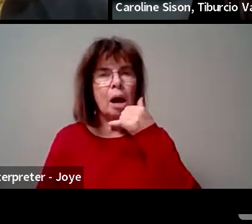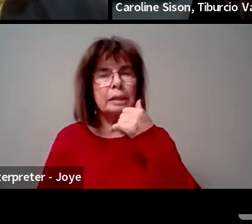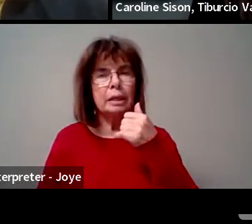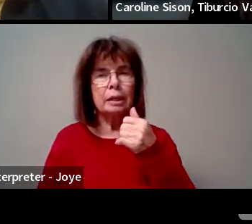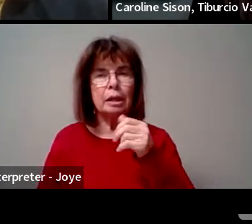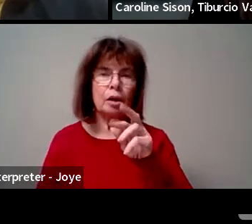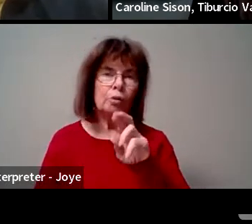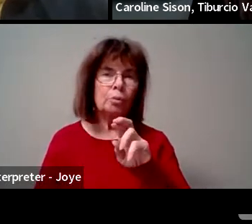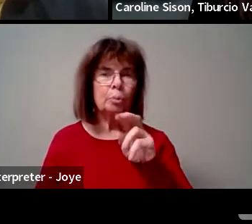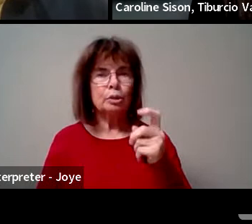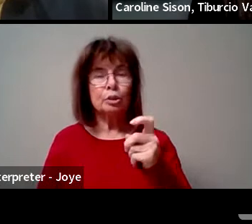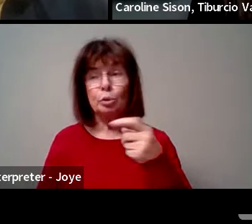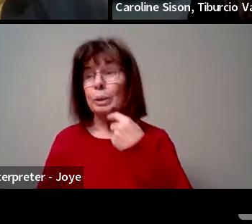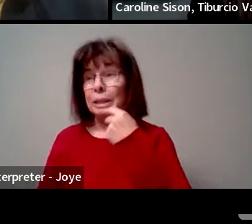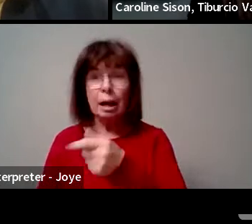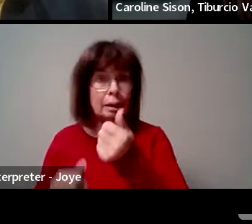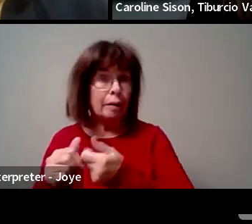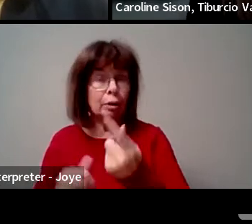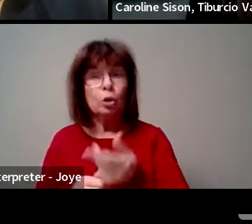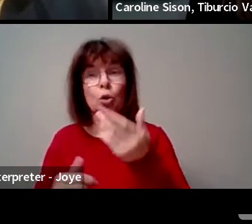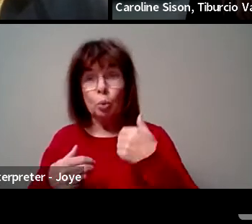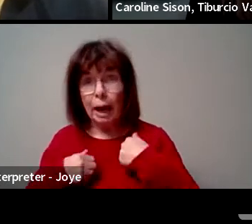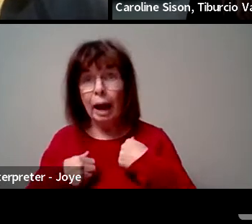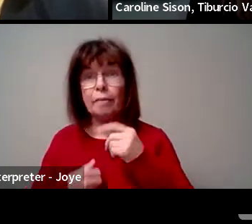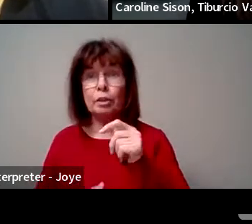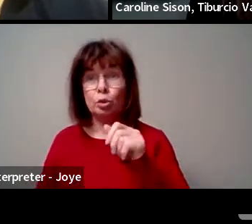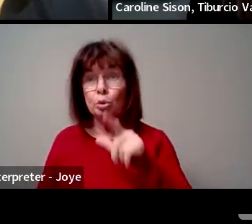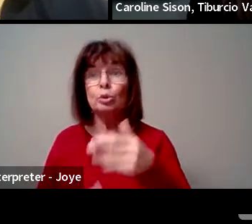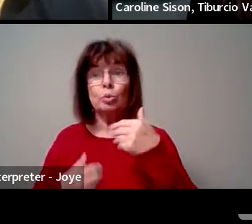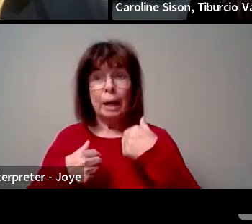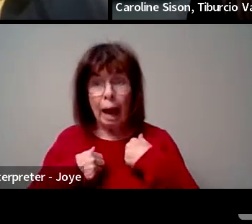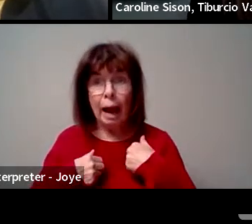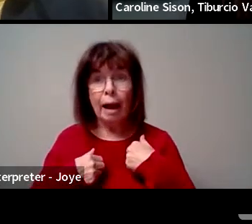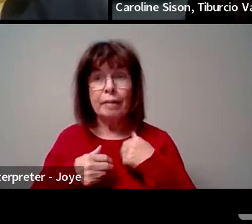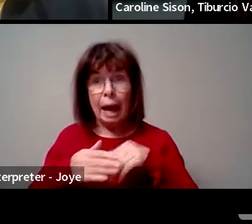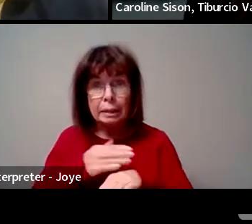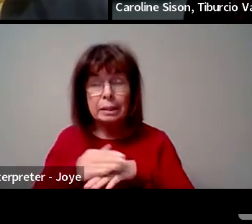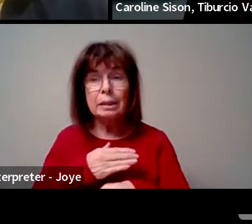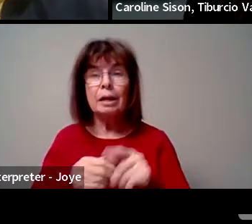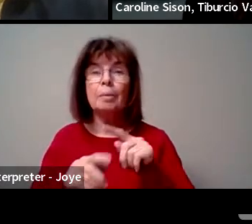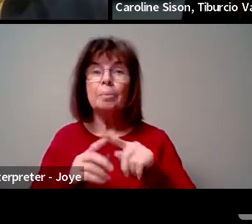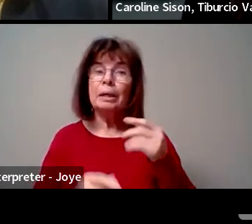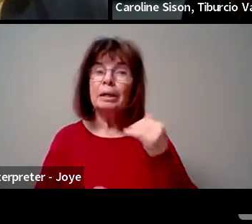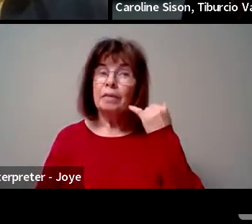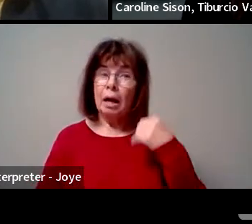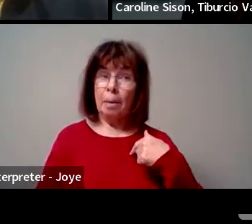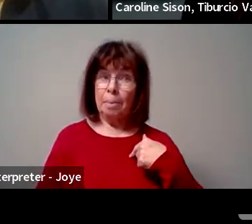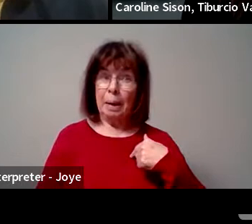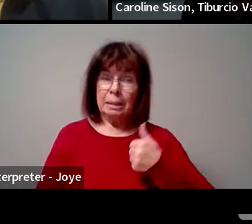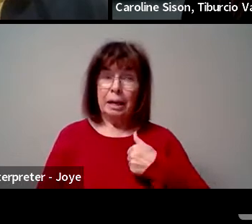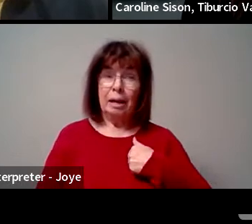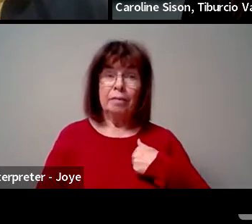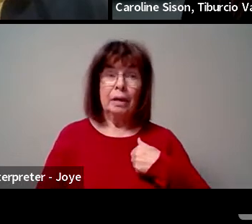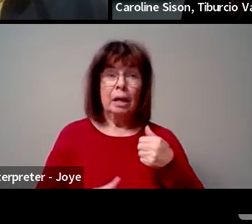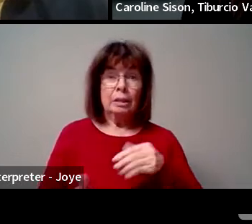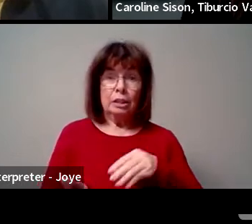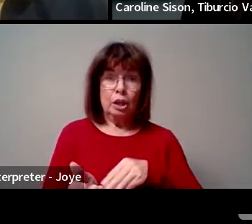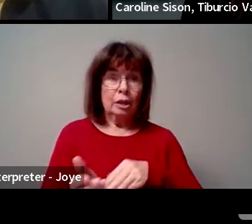telling everybody we have the tools and we have access to these treatments, but if I, as a licensed physician, cannot call in